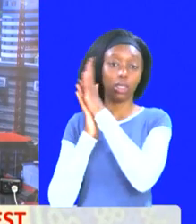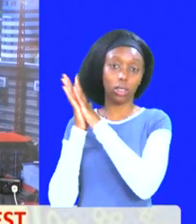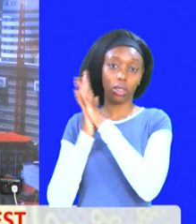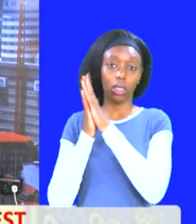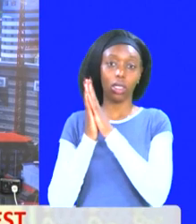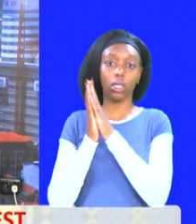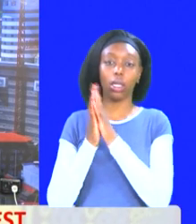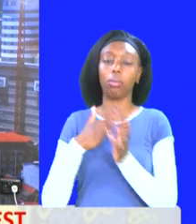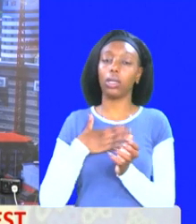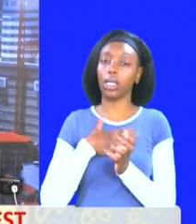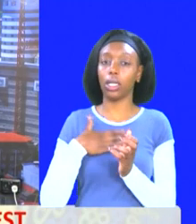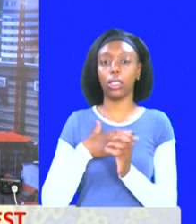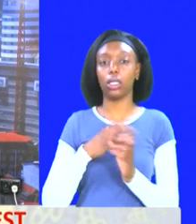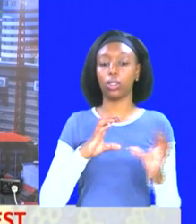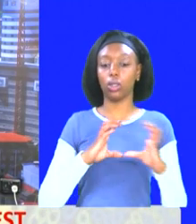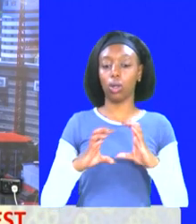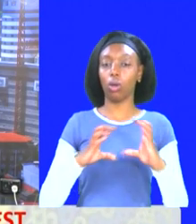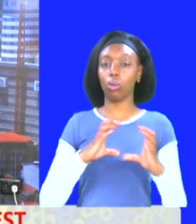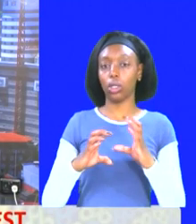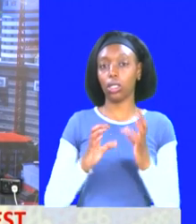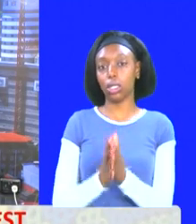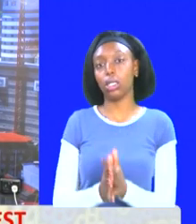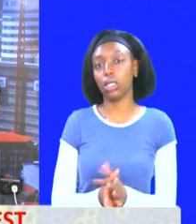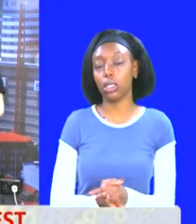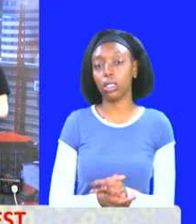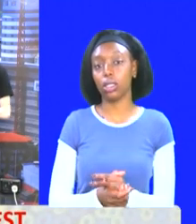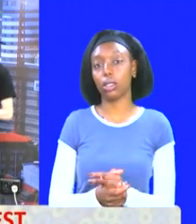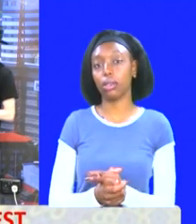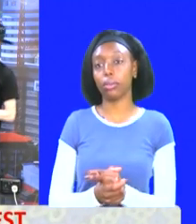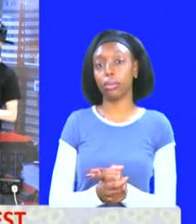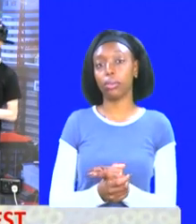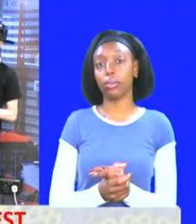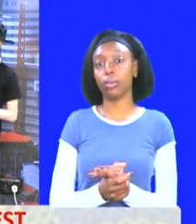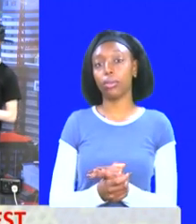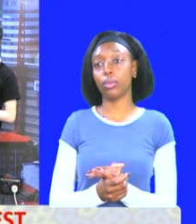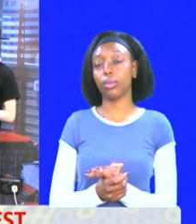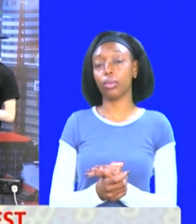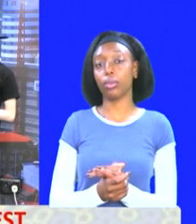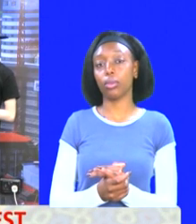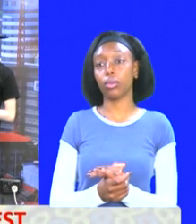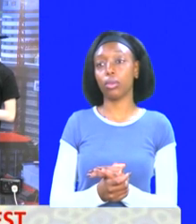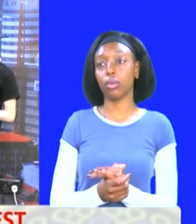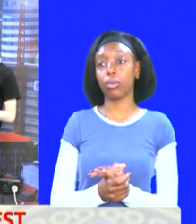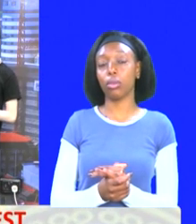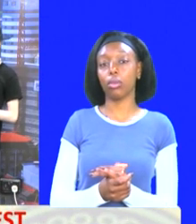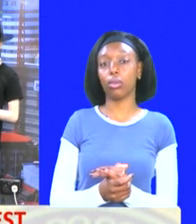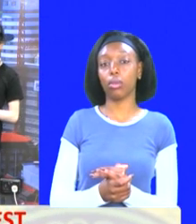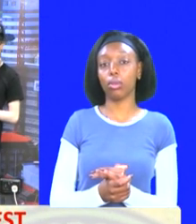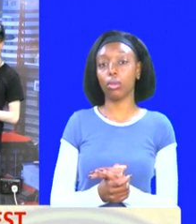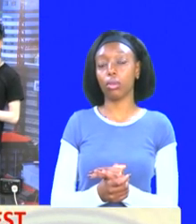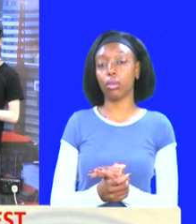industry, in the reggae industry, and in all other industries. DJ, I guess about now we're supposed to be issue in a fakut flow sasa